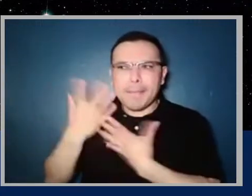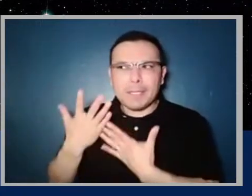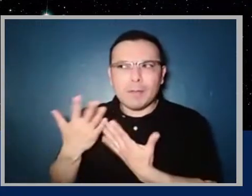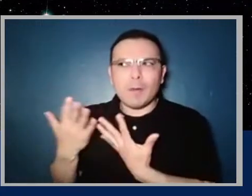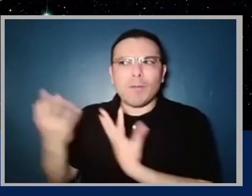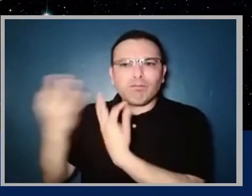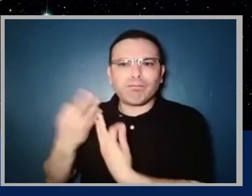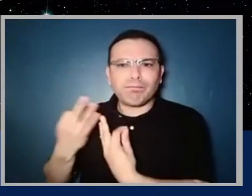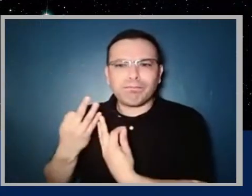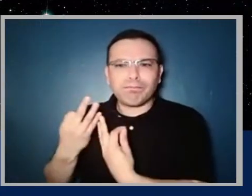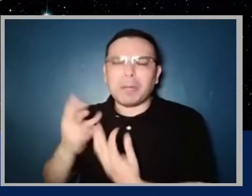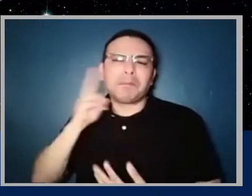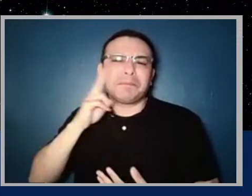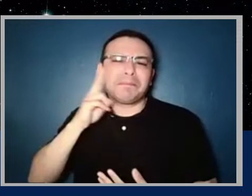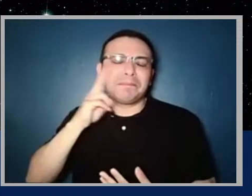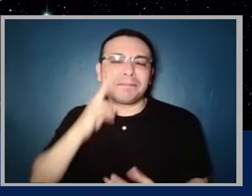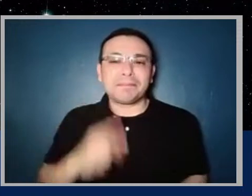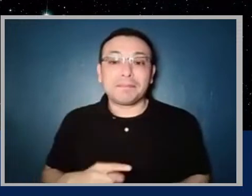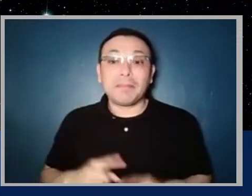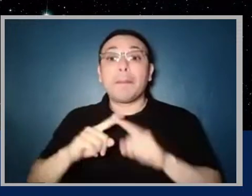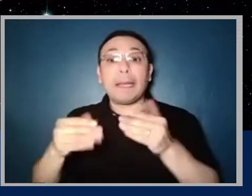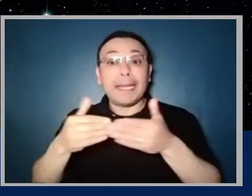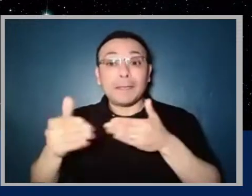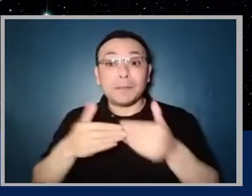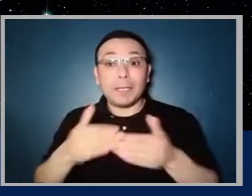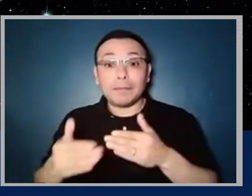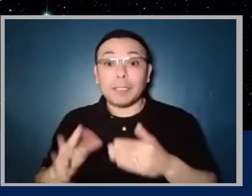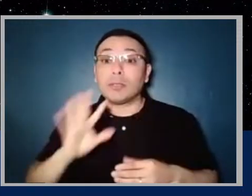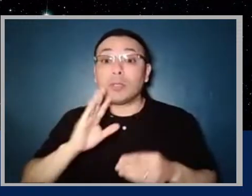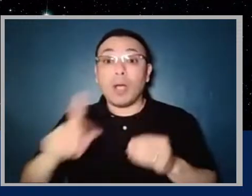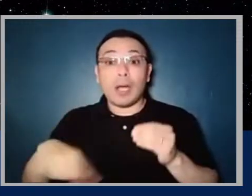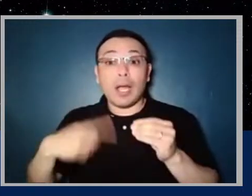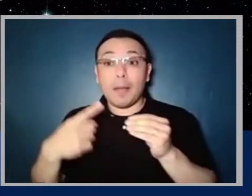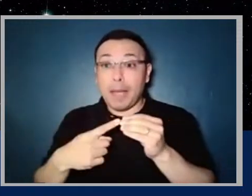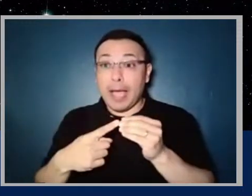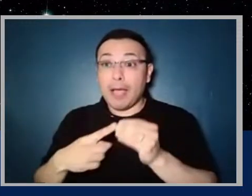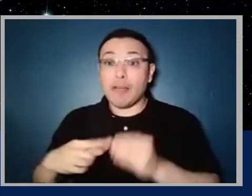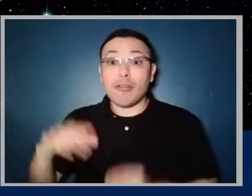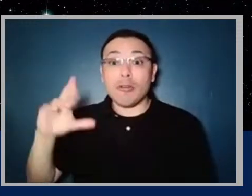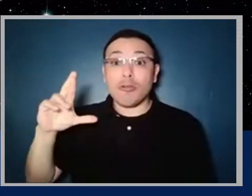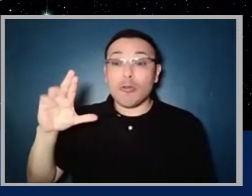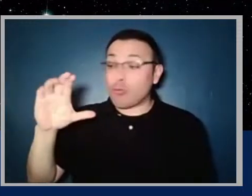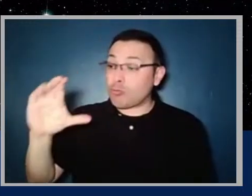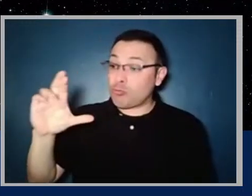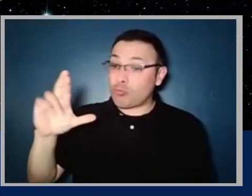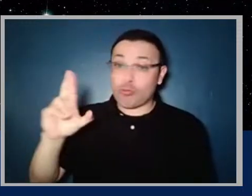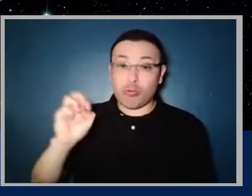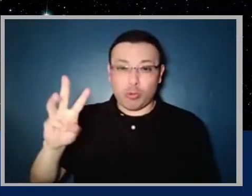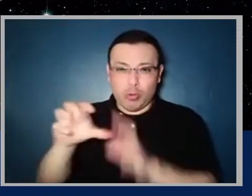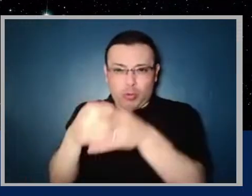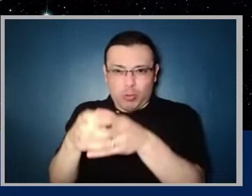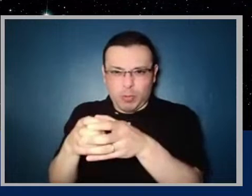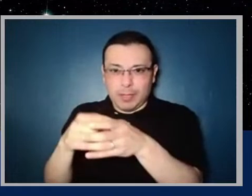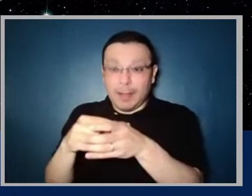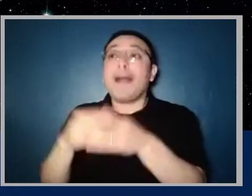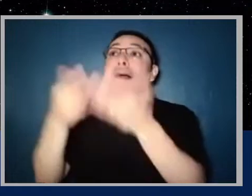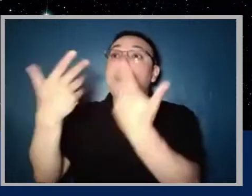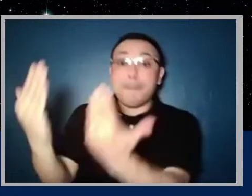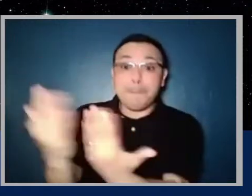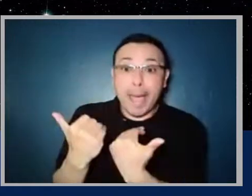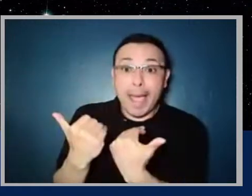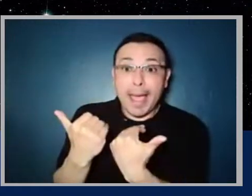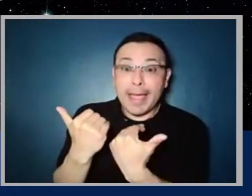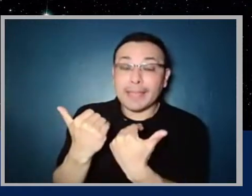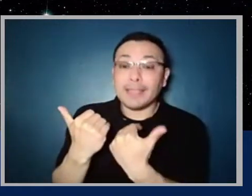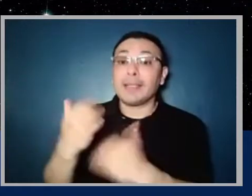the interesting thing. Like, we talk about crew recovery, and everybody knows, like, they've come back from space, they've already done their mission, and then they're going to splash